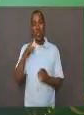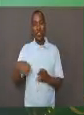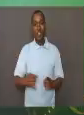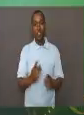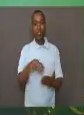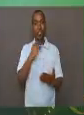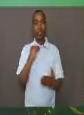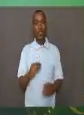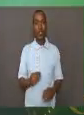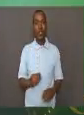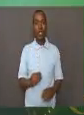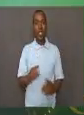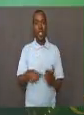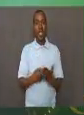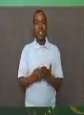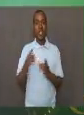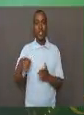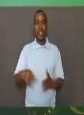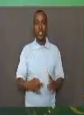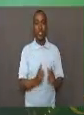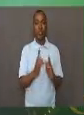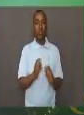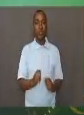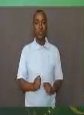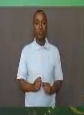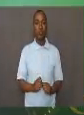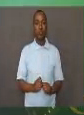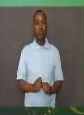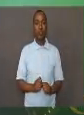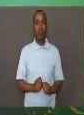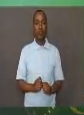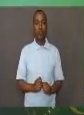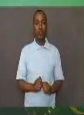techniques. Those techniques are